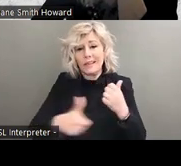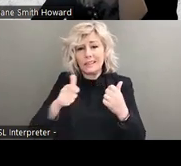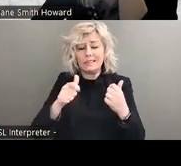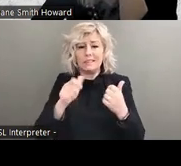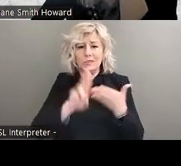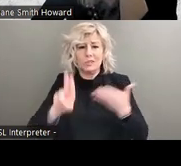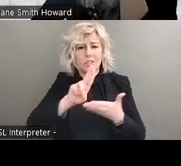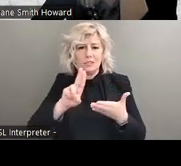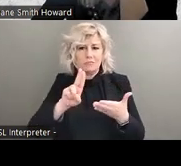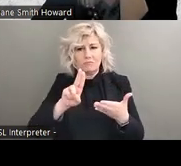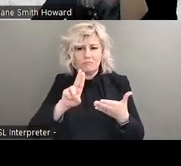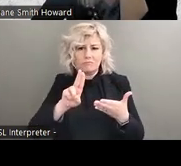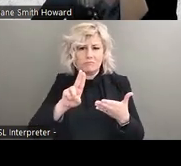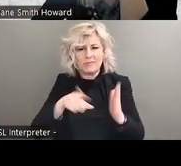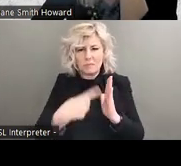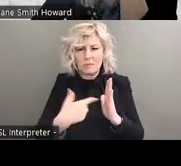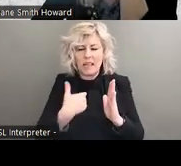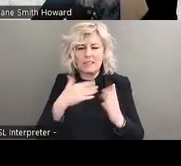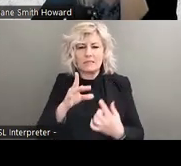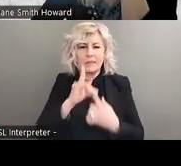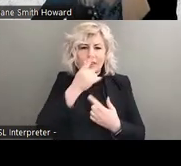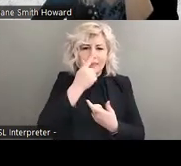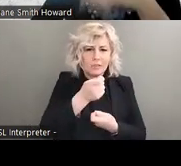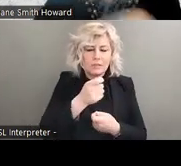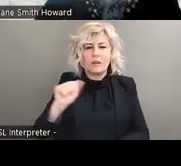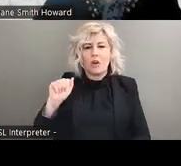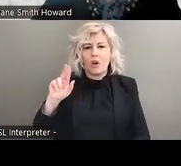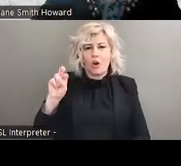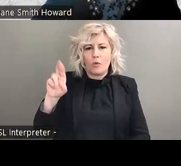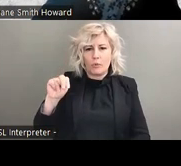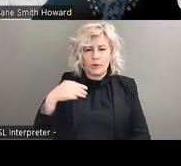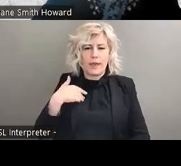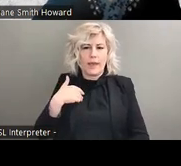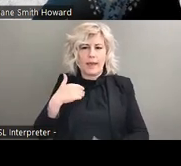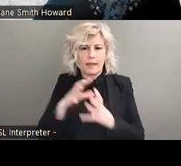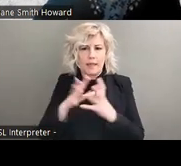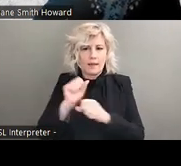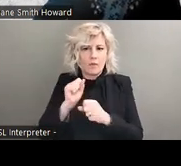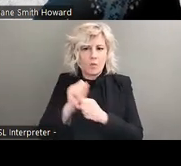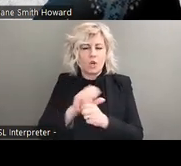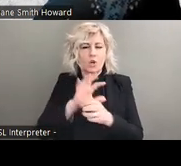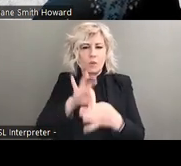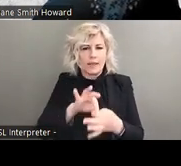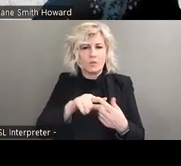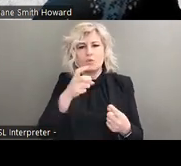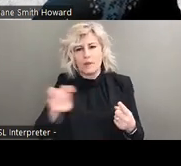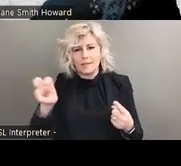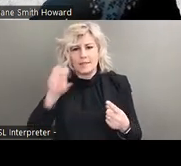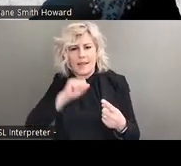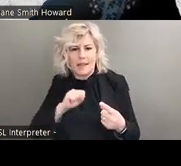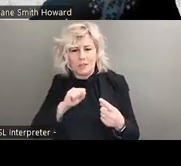of has special interests. I know Auburn had a lot of work in transition age youth